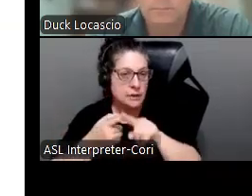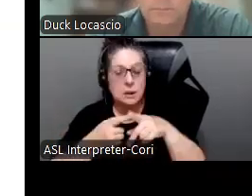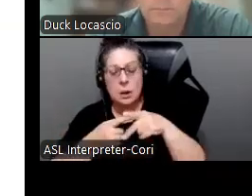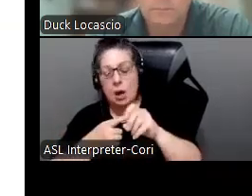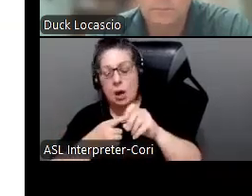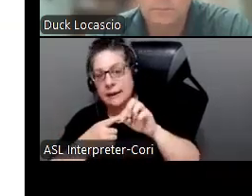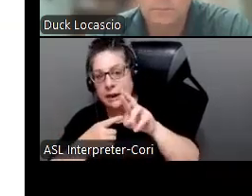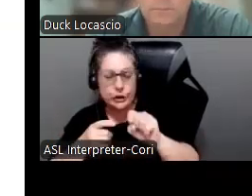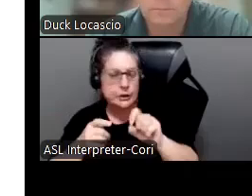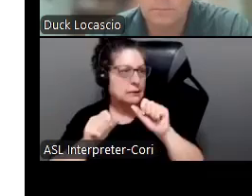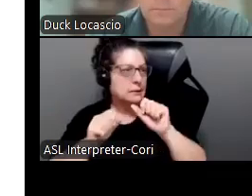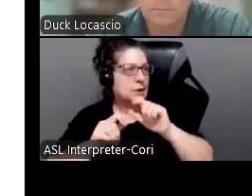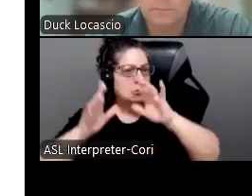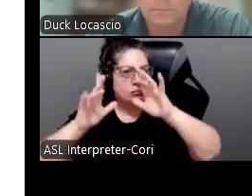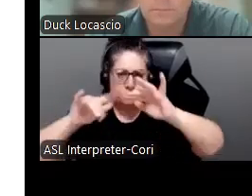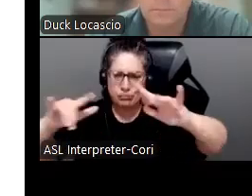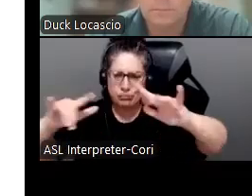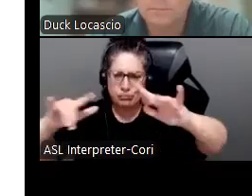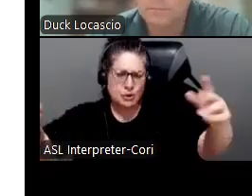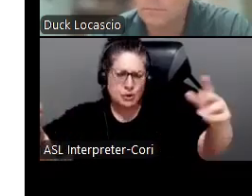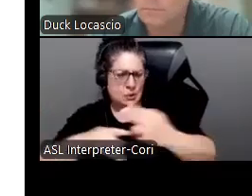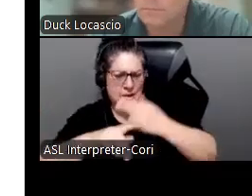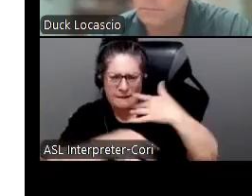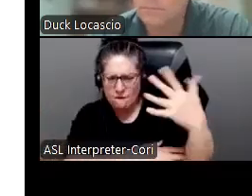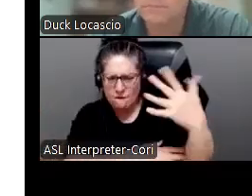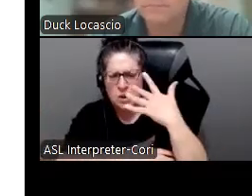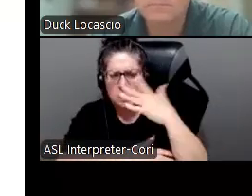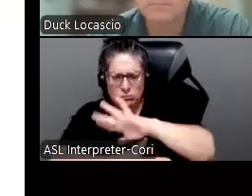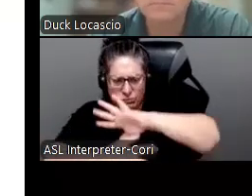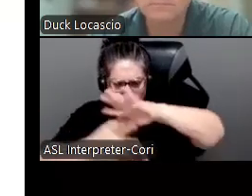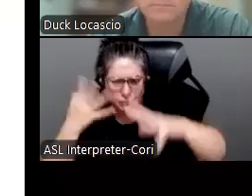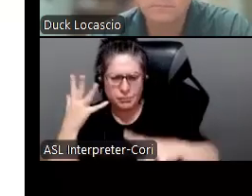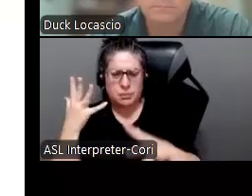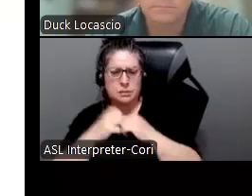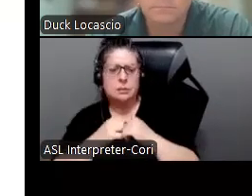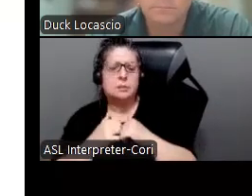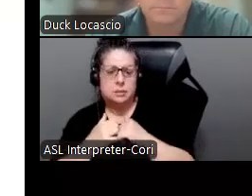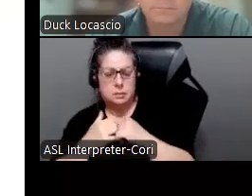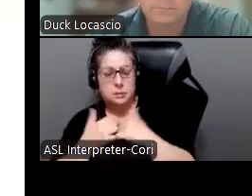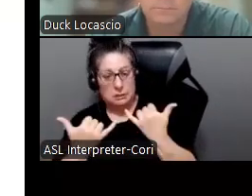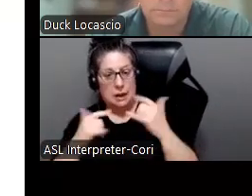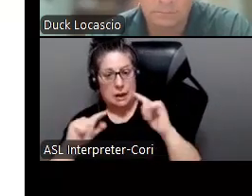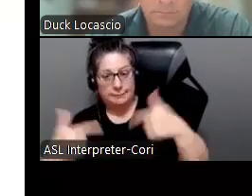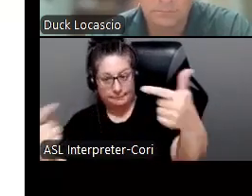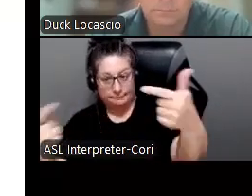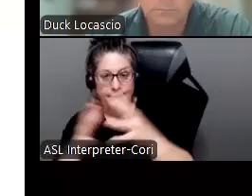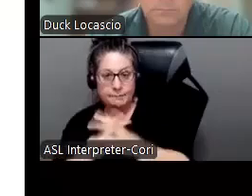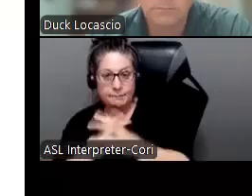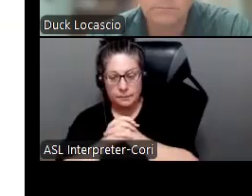wildlife that use these forests. So with that, I'll pass it along.